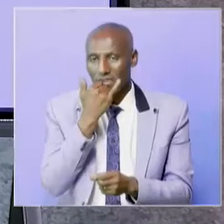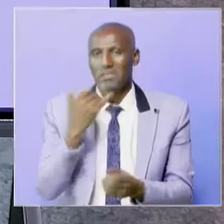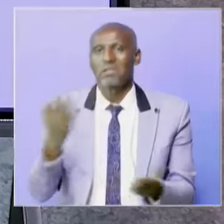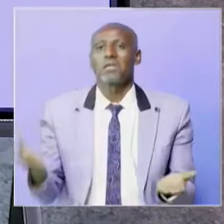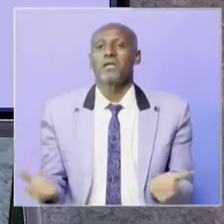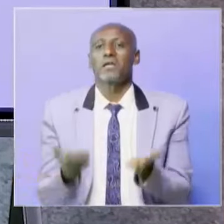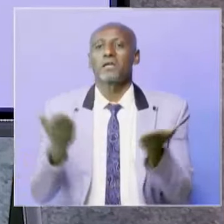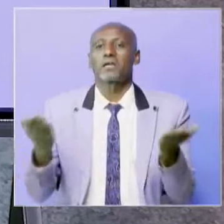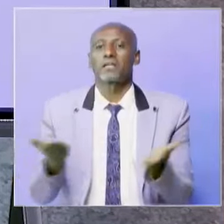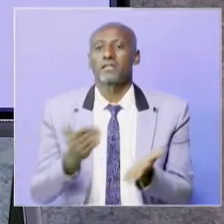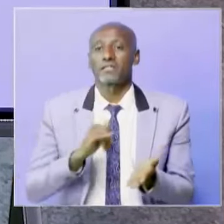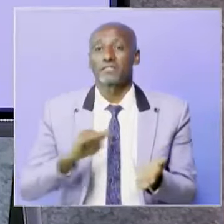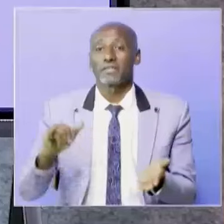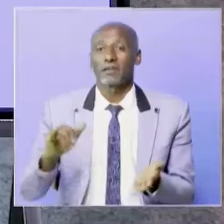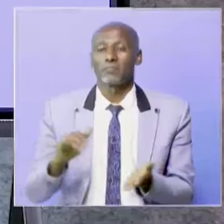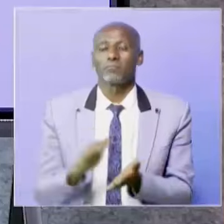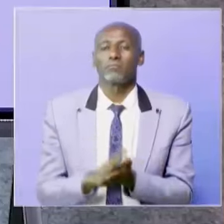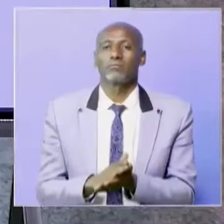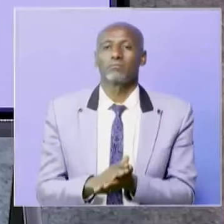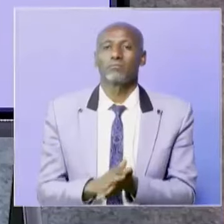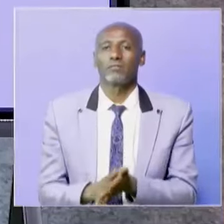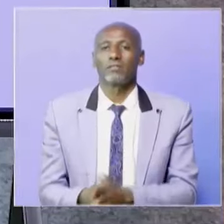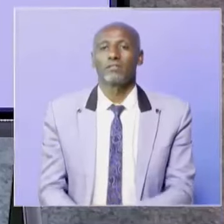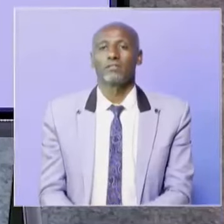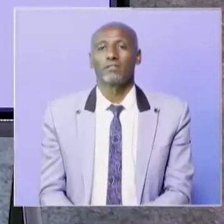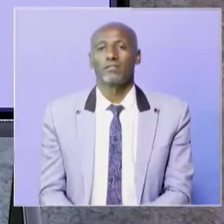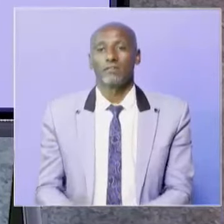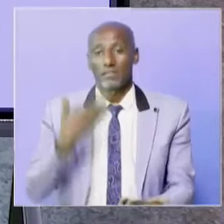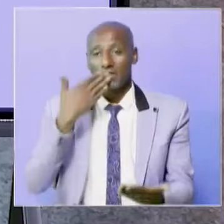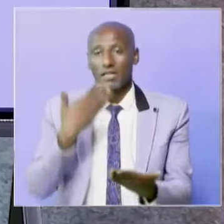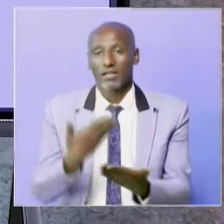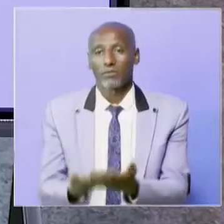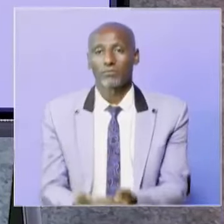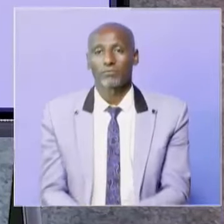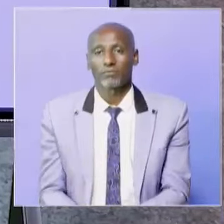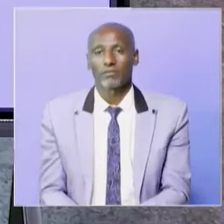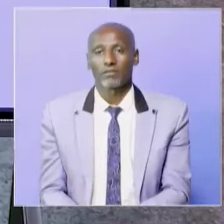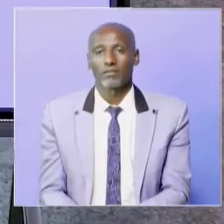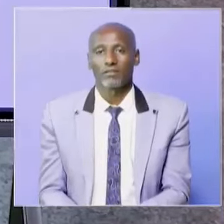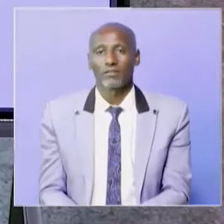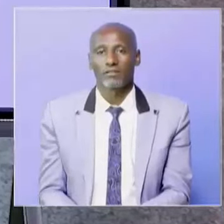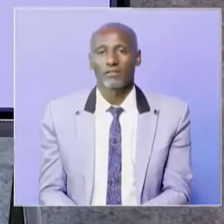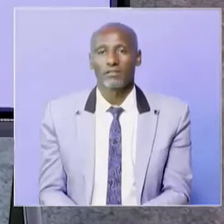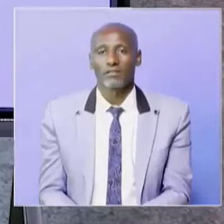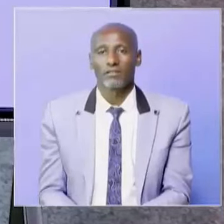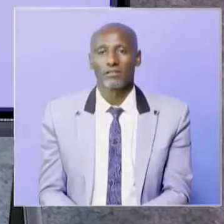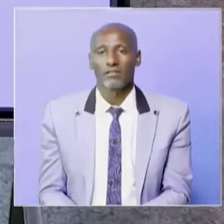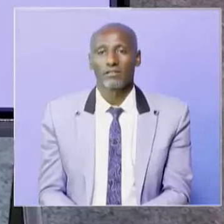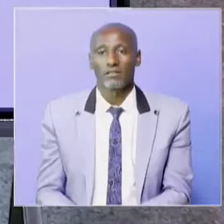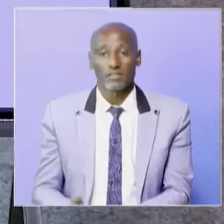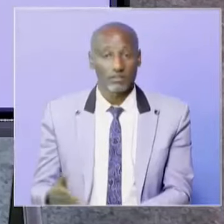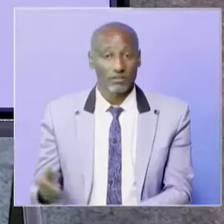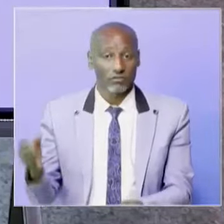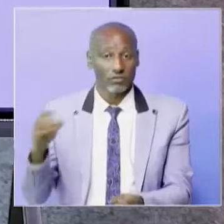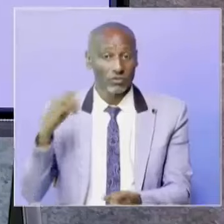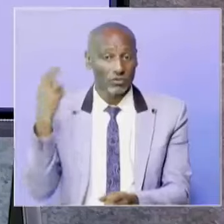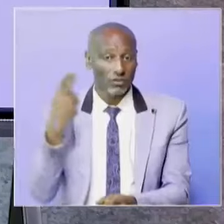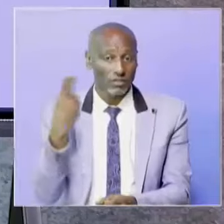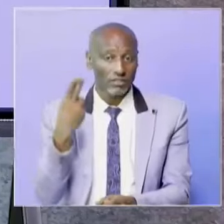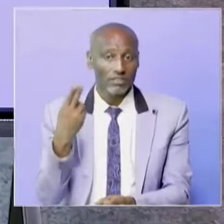do after certain practice. Thank you. Okay, students, so you have to apply these ground